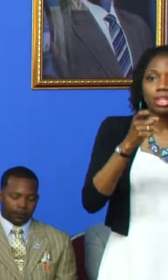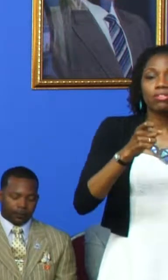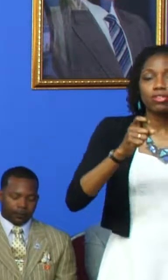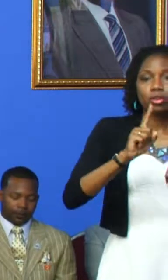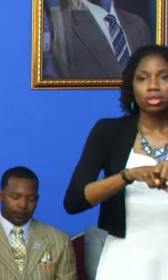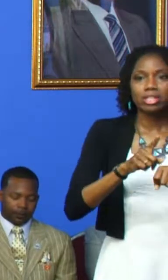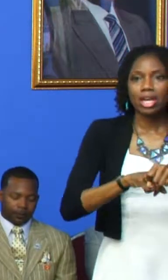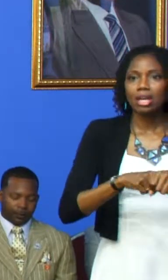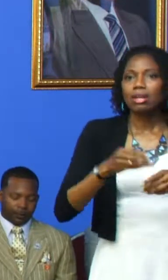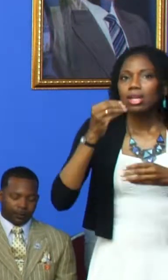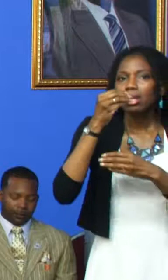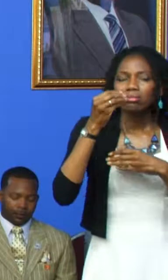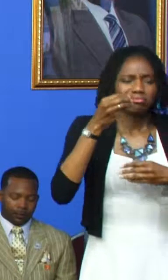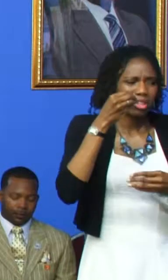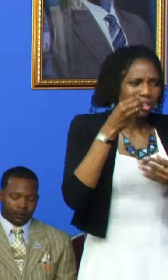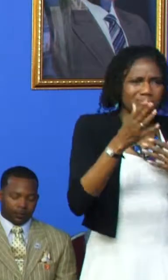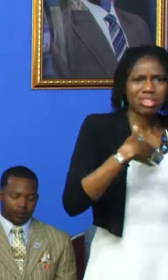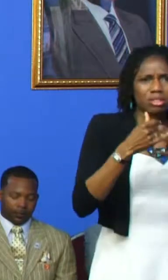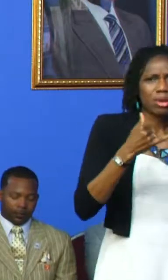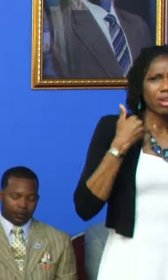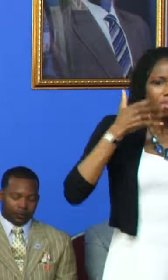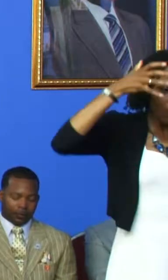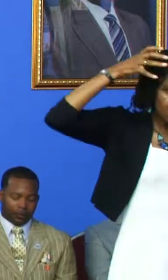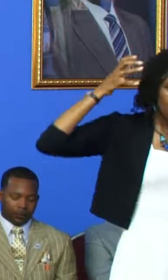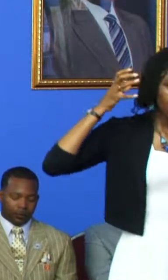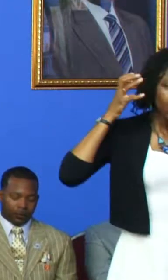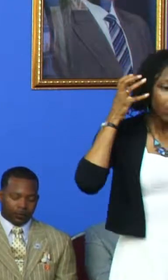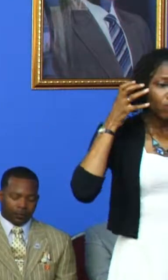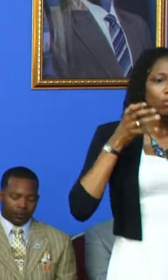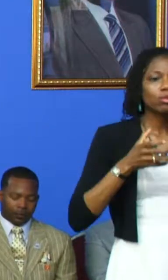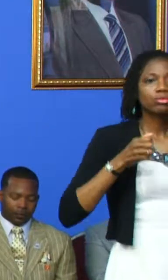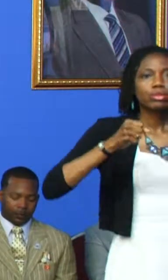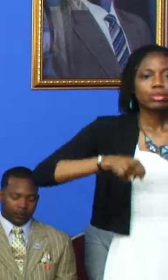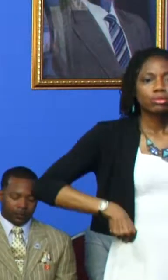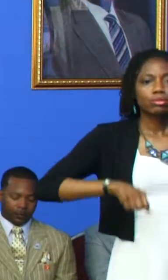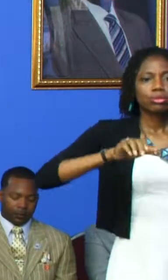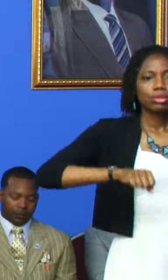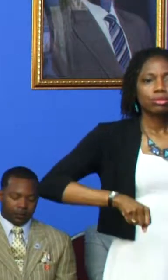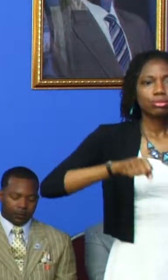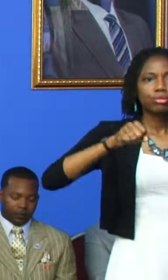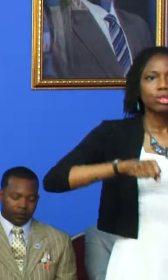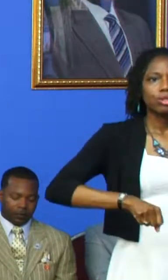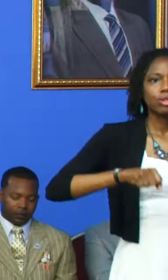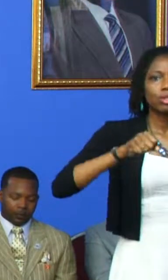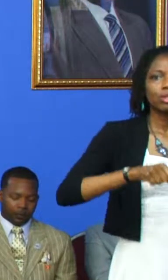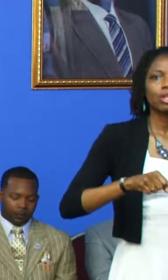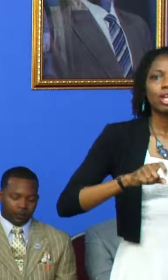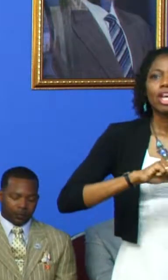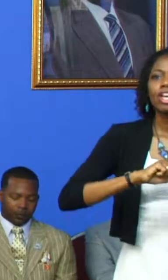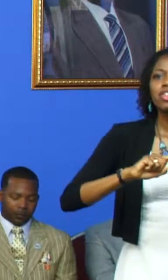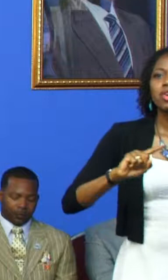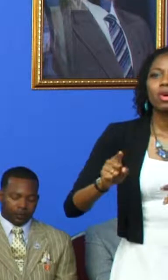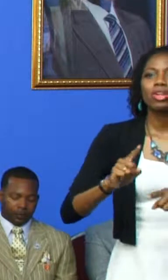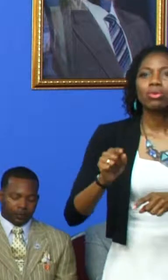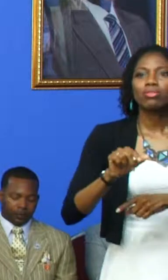the earphones on, watch the news and all that. You only went 16 minutes. You did not achieve what you were